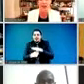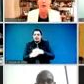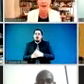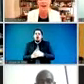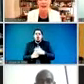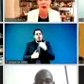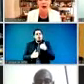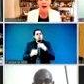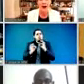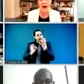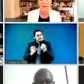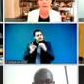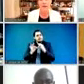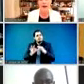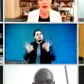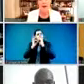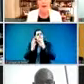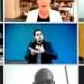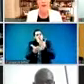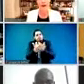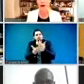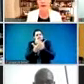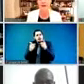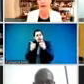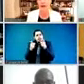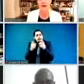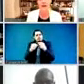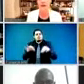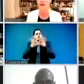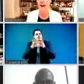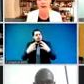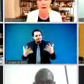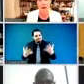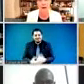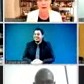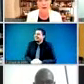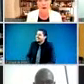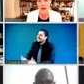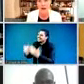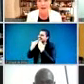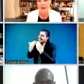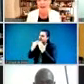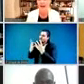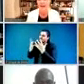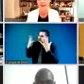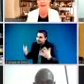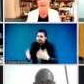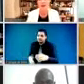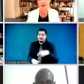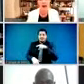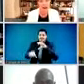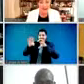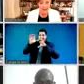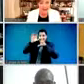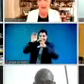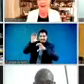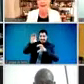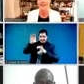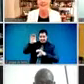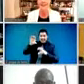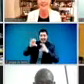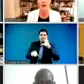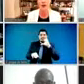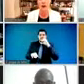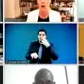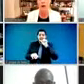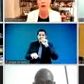we have here. I mean, we thank all of the speakers for their valuable participations, and I think that it should be highlighted that this is